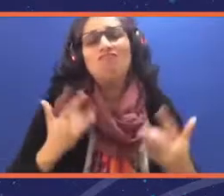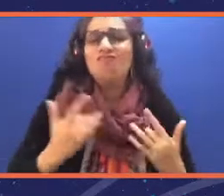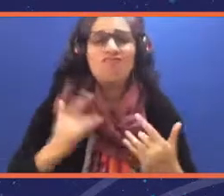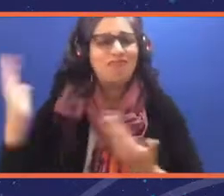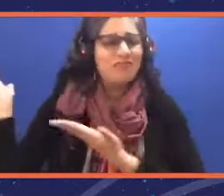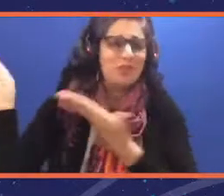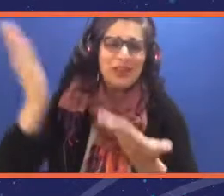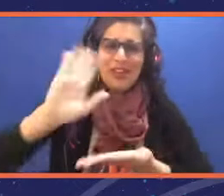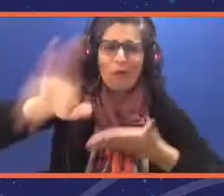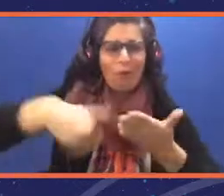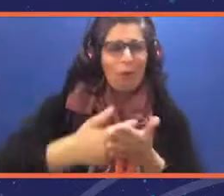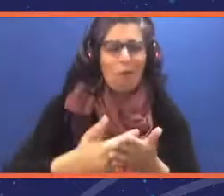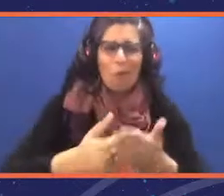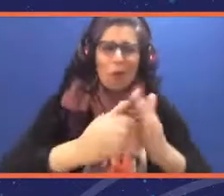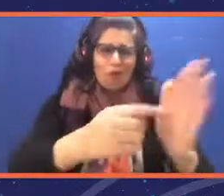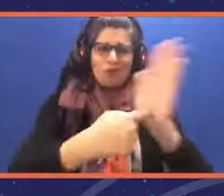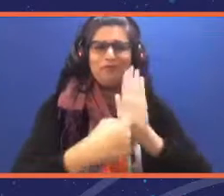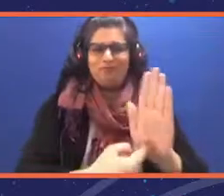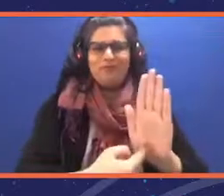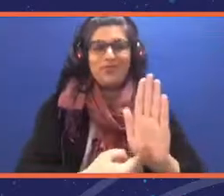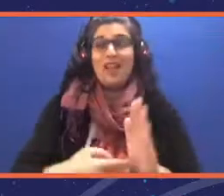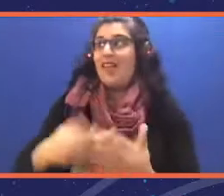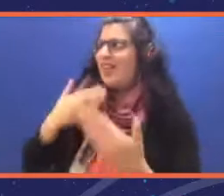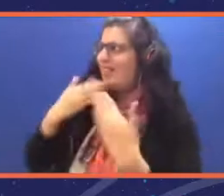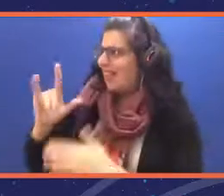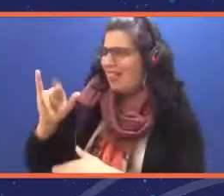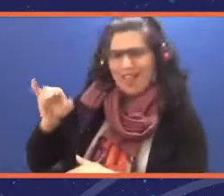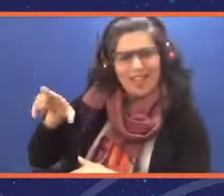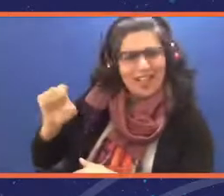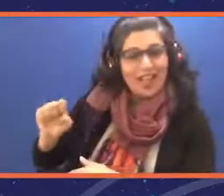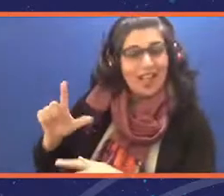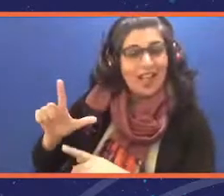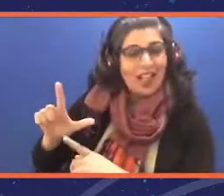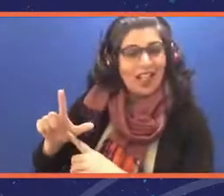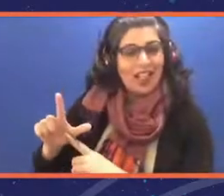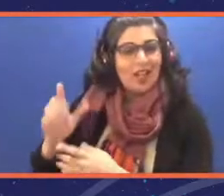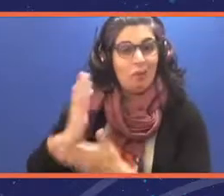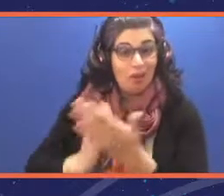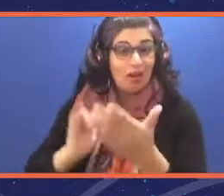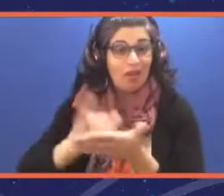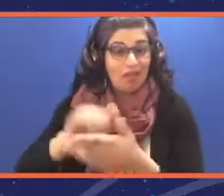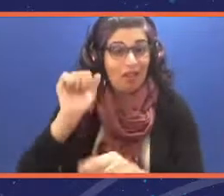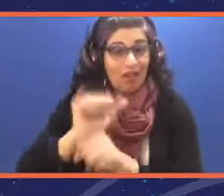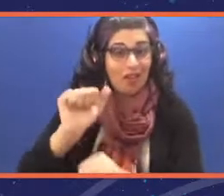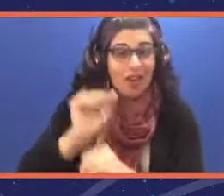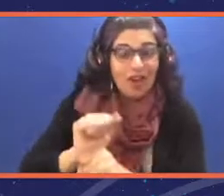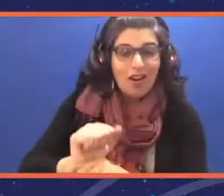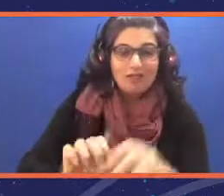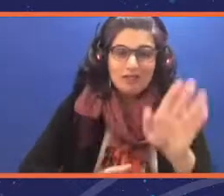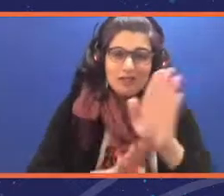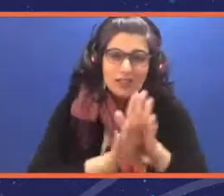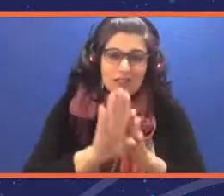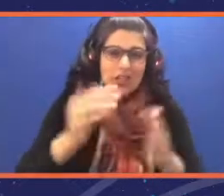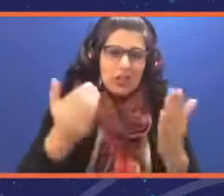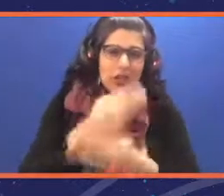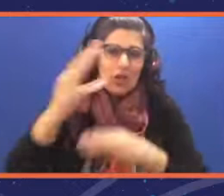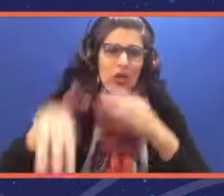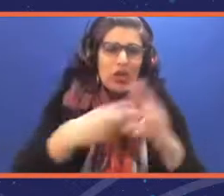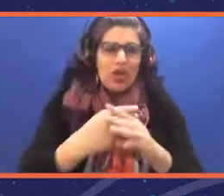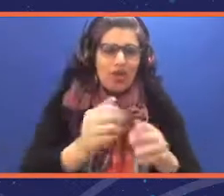all. That's right. Thank you, Lael. And part of that labor in building this new world is following the path